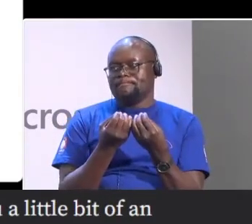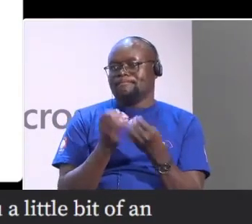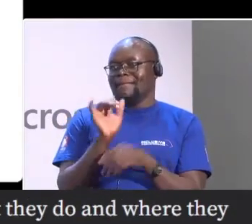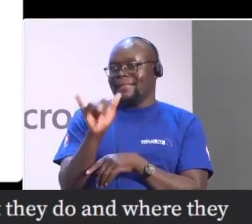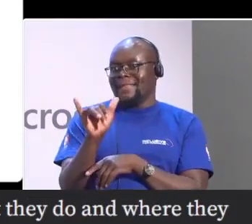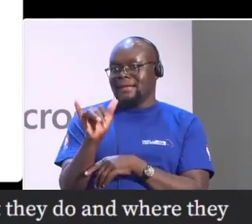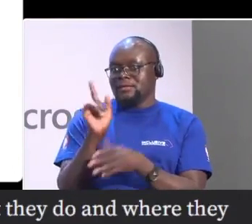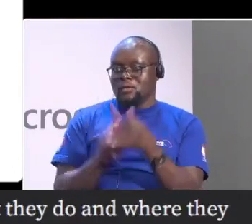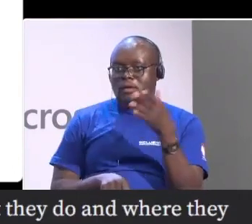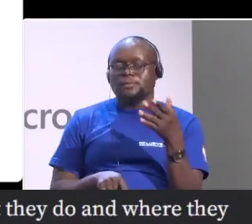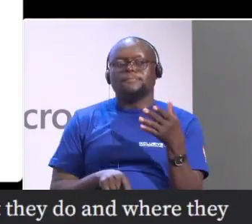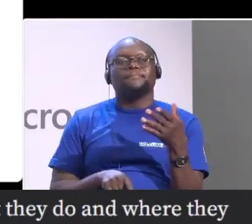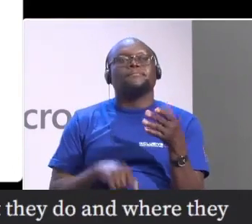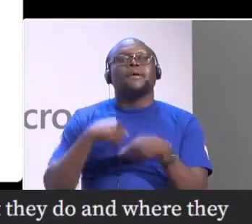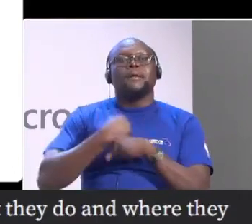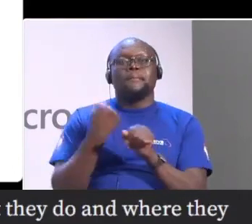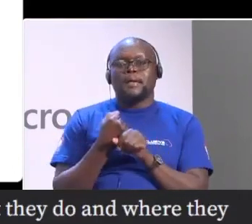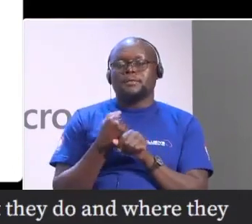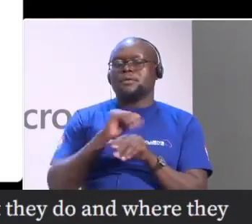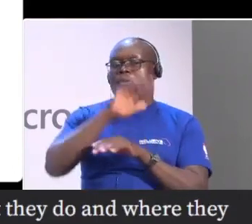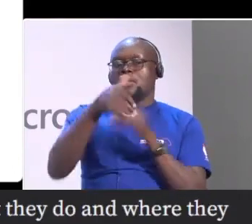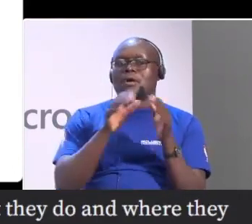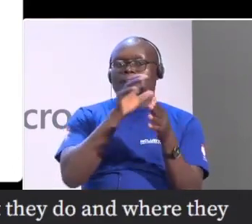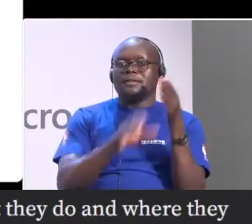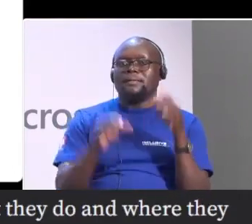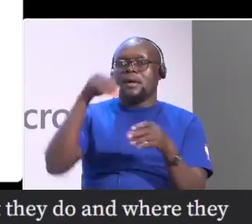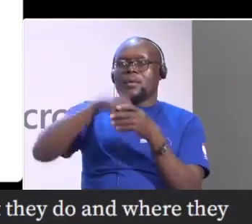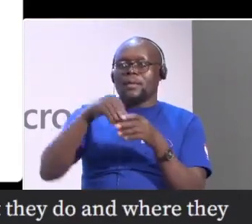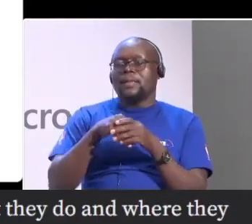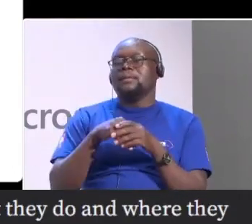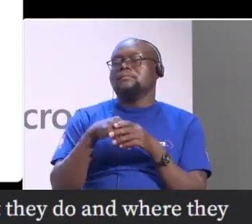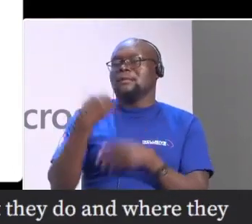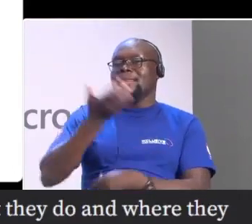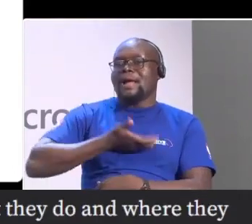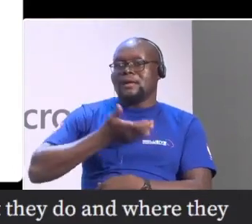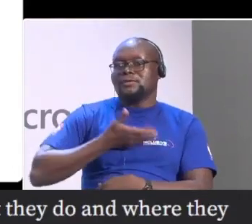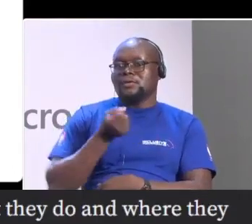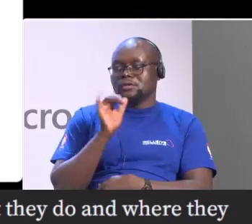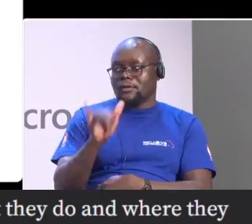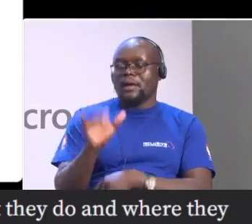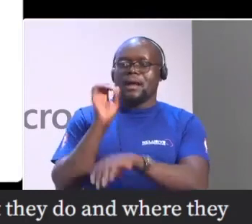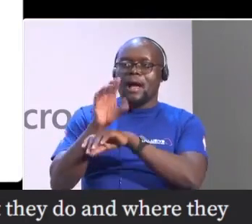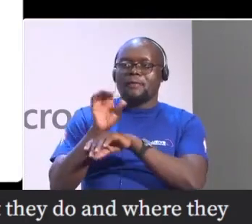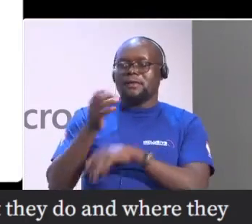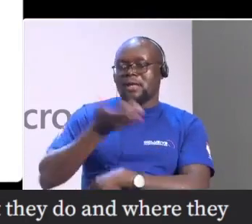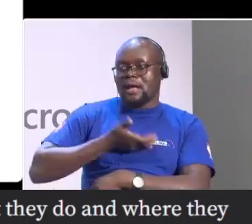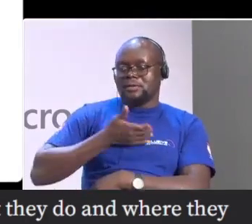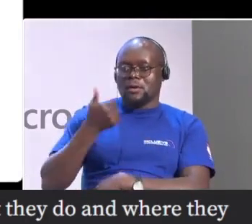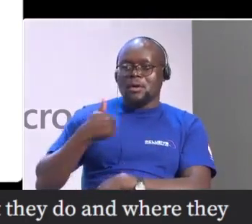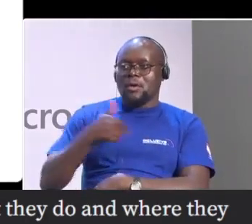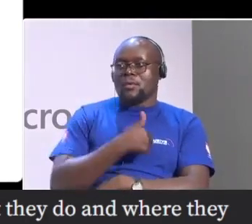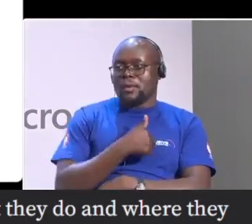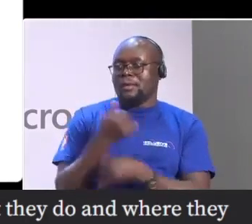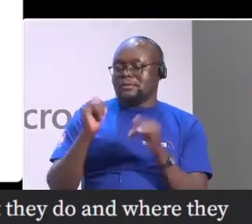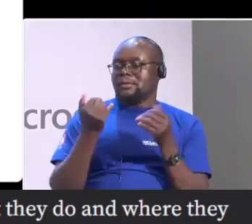that makes up the chapter with an advisory council. So the advisory council, we try